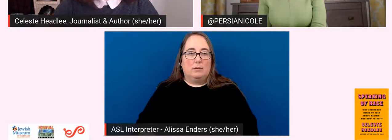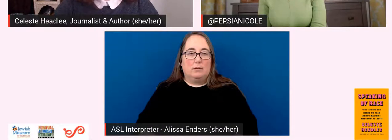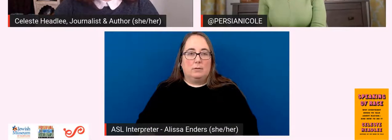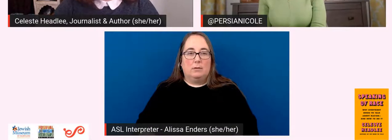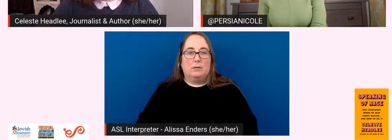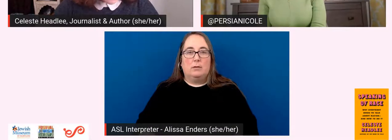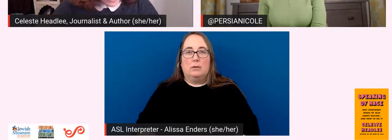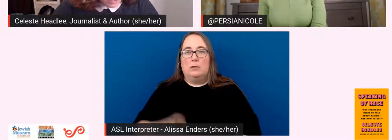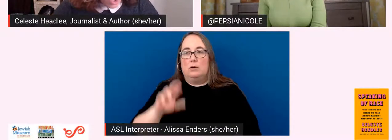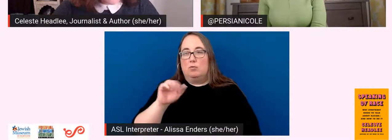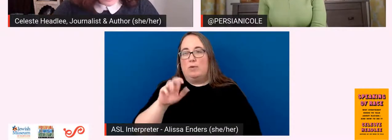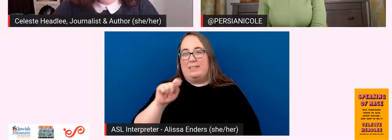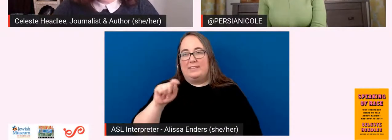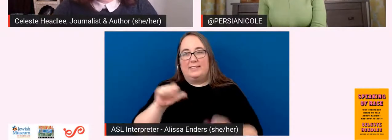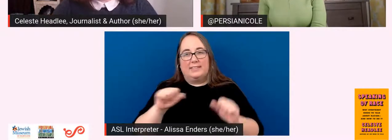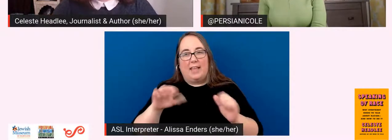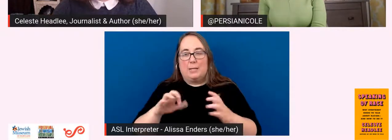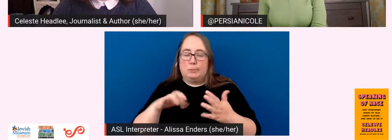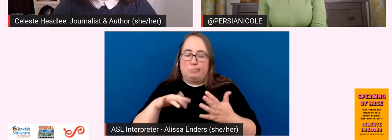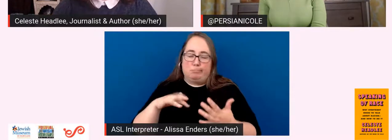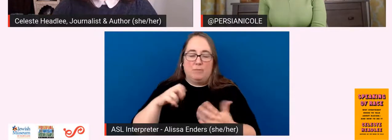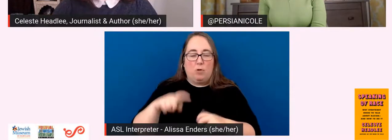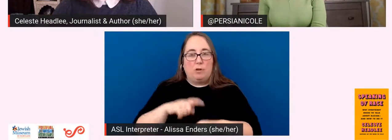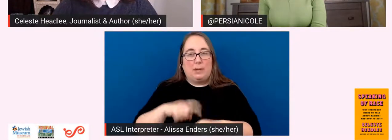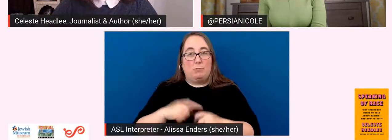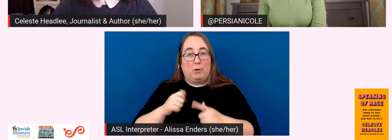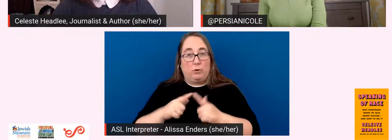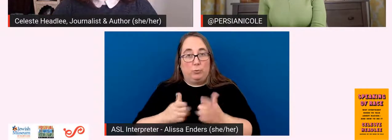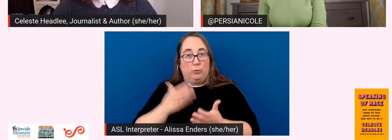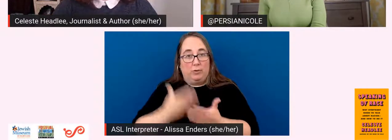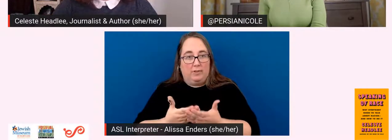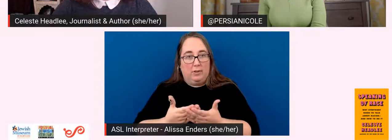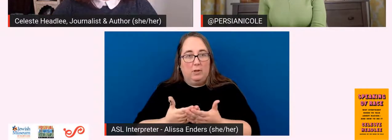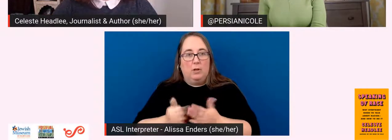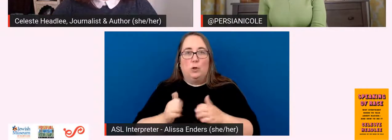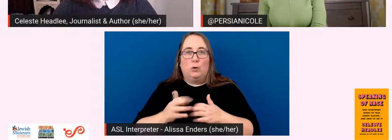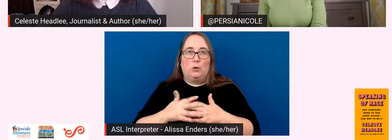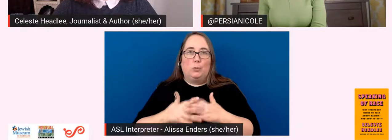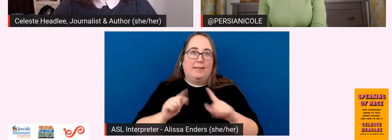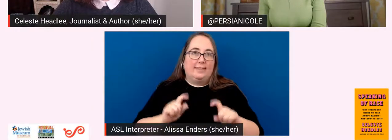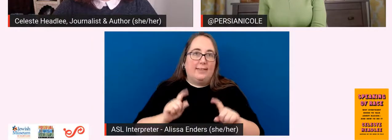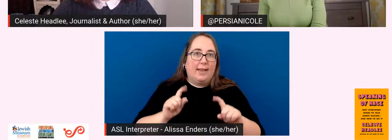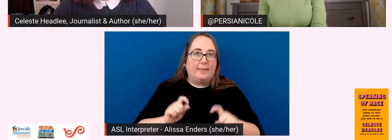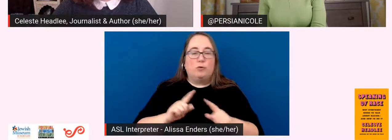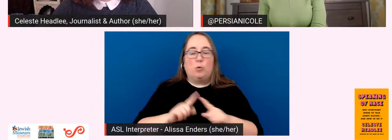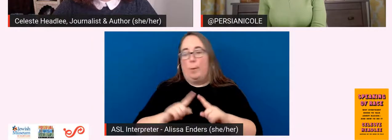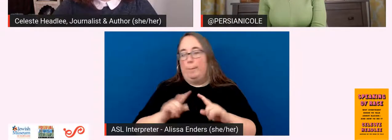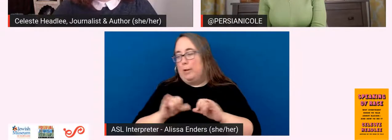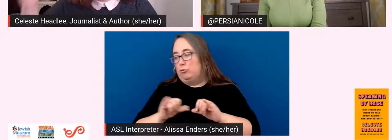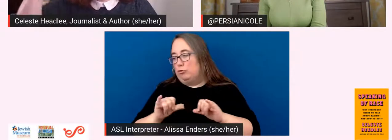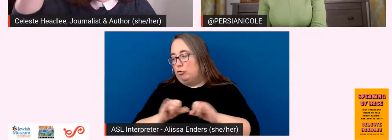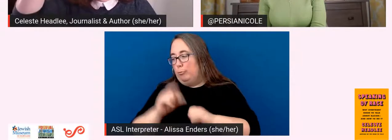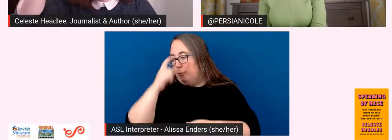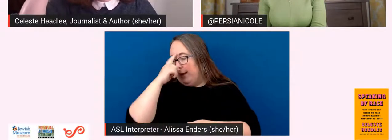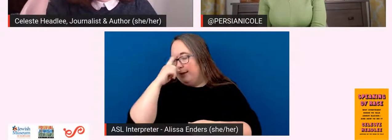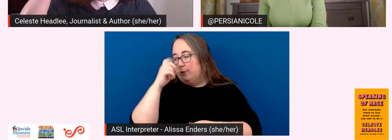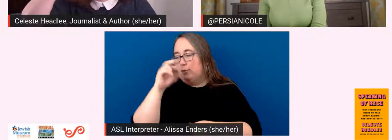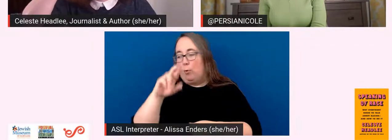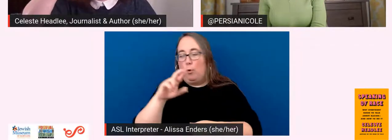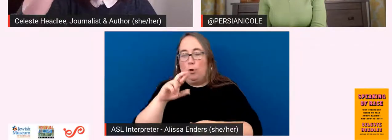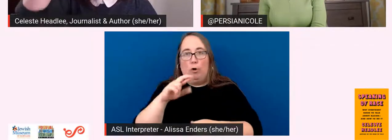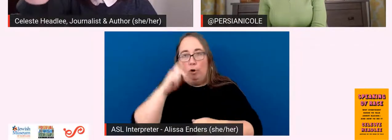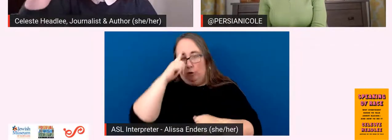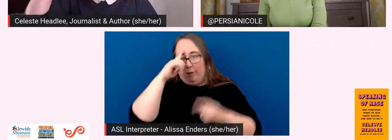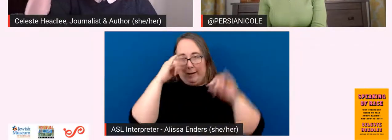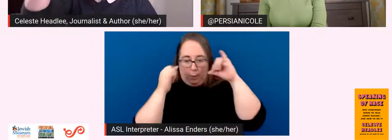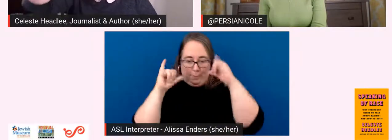of racist scientists spent a long time trying to prove that you could do blood tests or measure brains or cranial